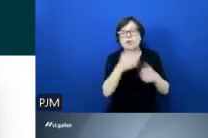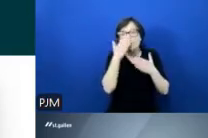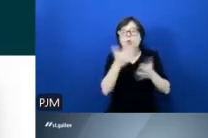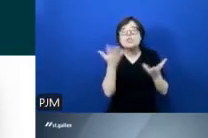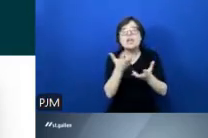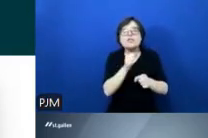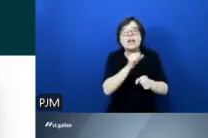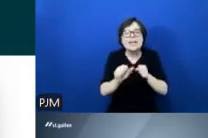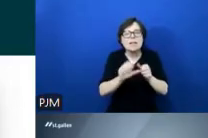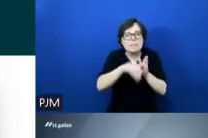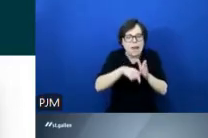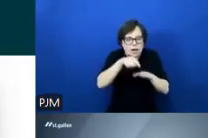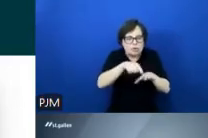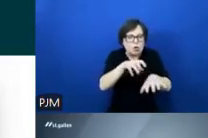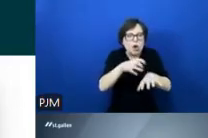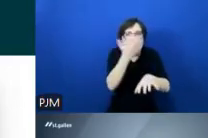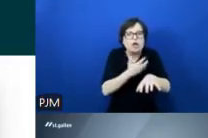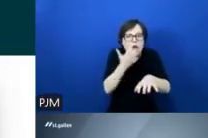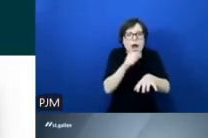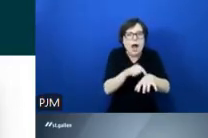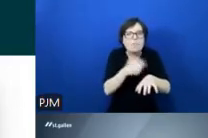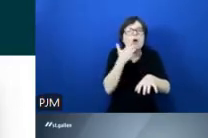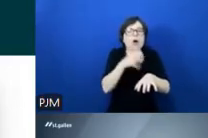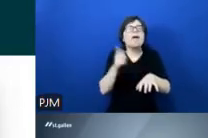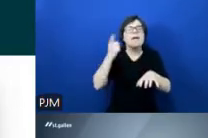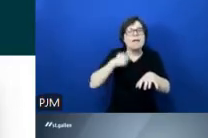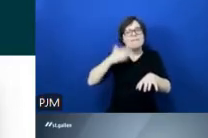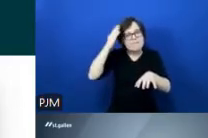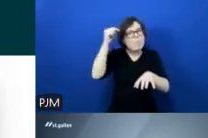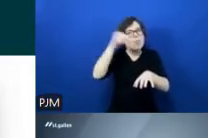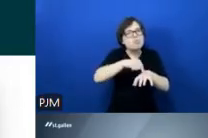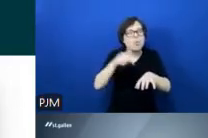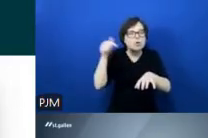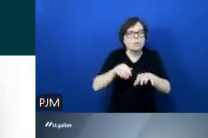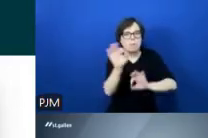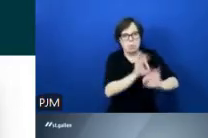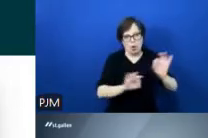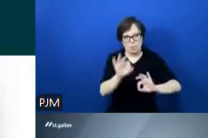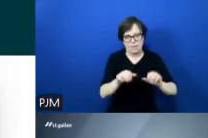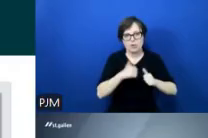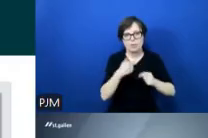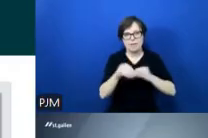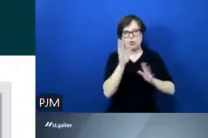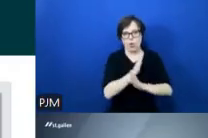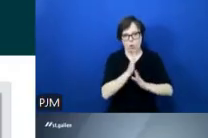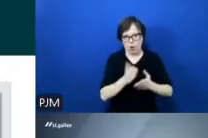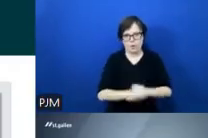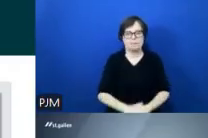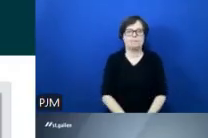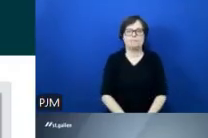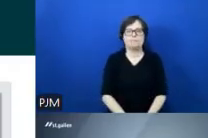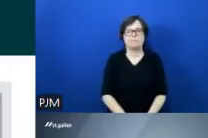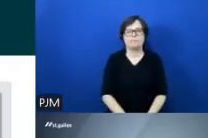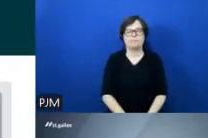define where are the heat islands in the city and to define where we should focus on in our future